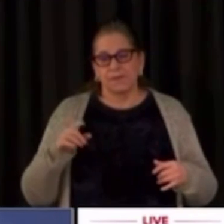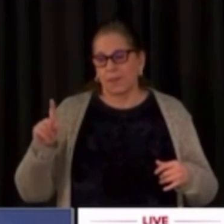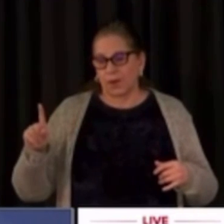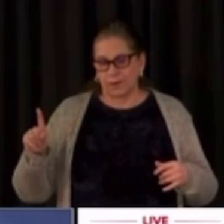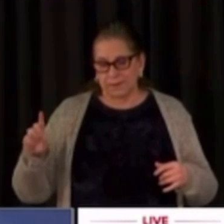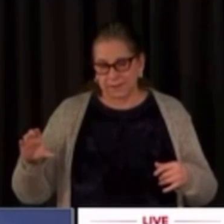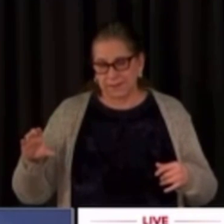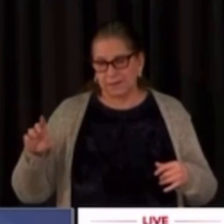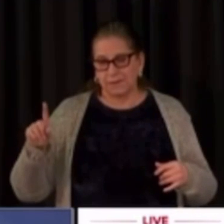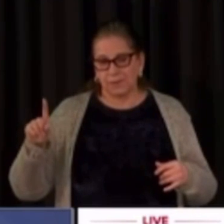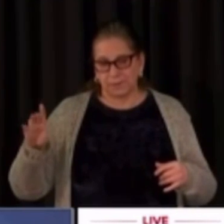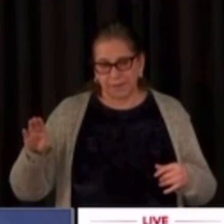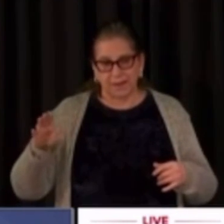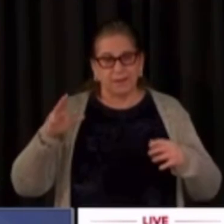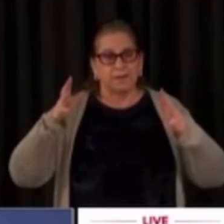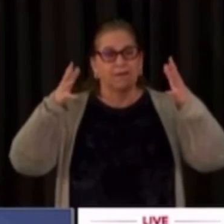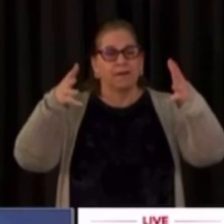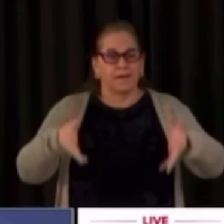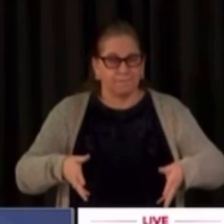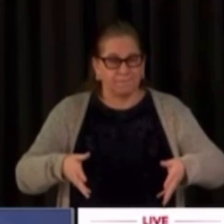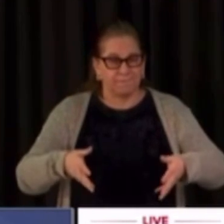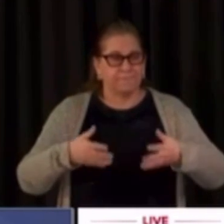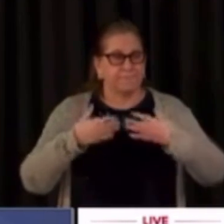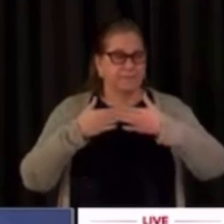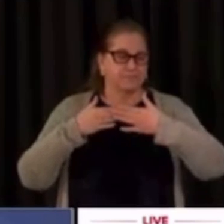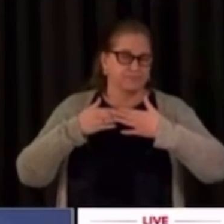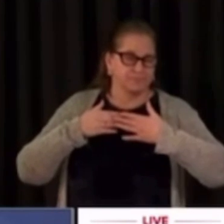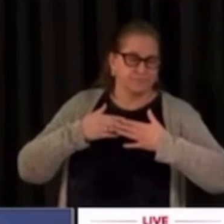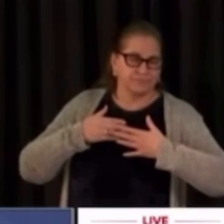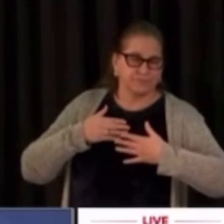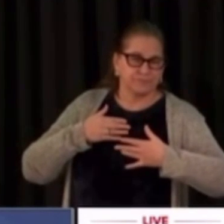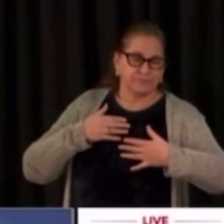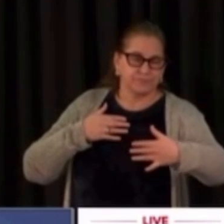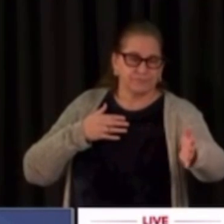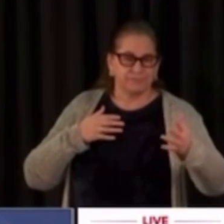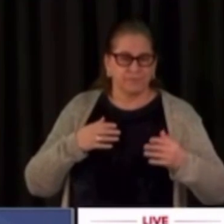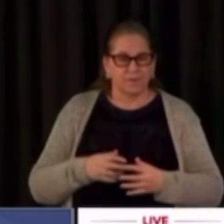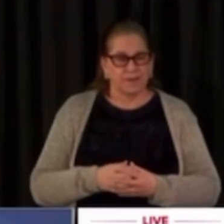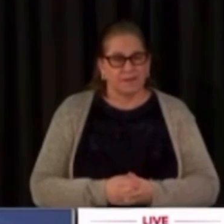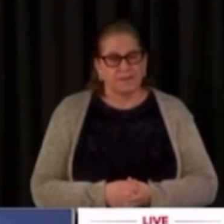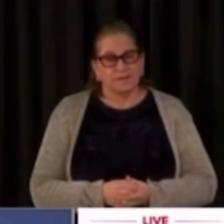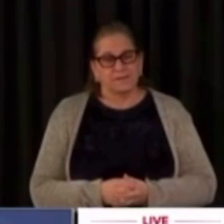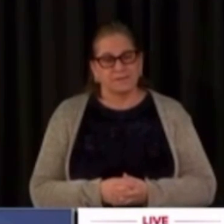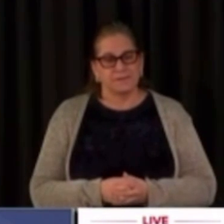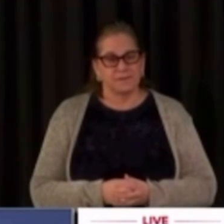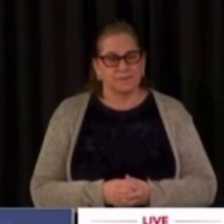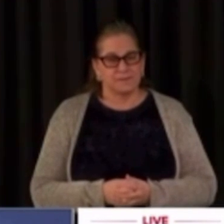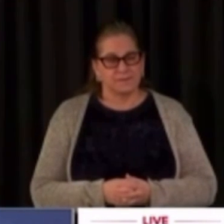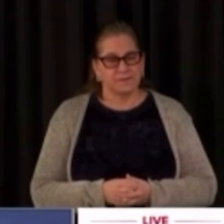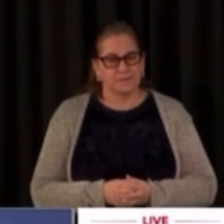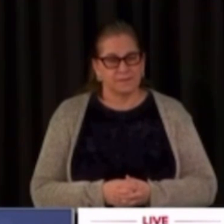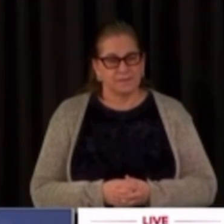criteria. Phase 2 expands to include the remainder of DC residents aged 16 years and older,